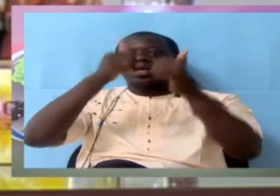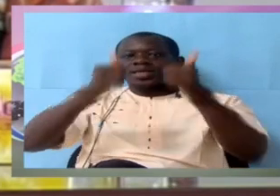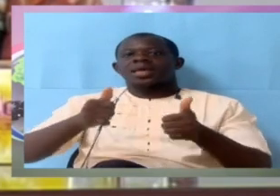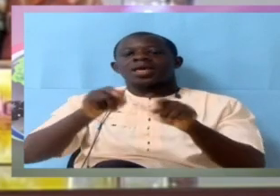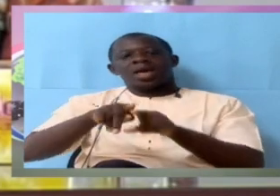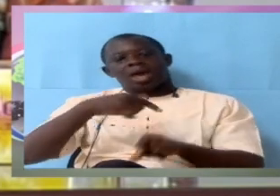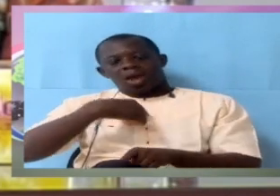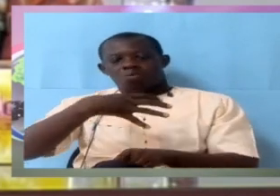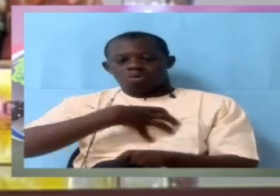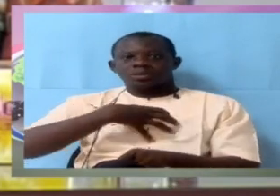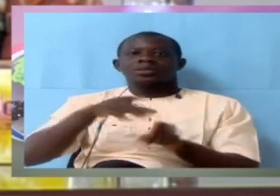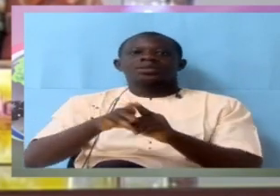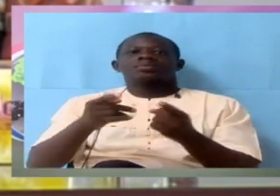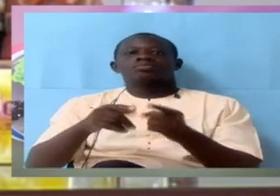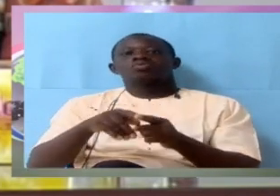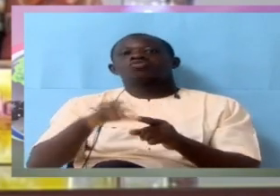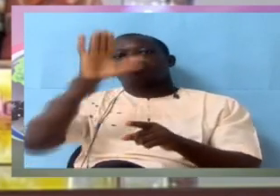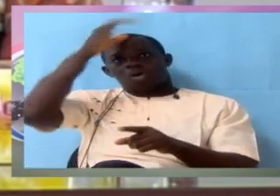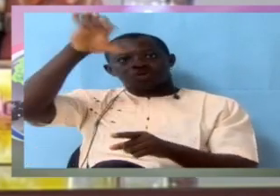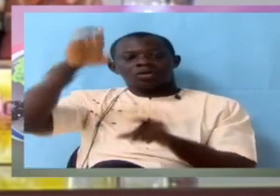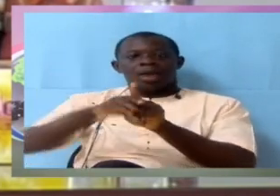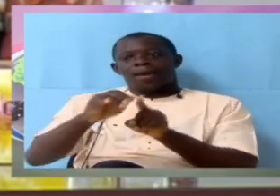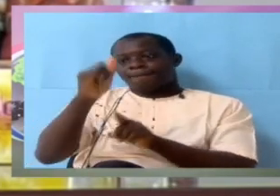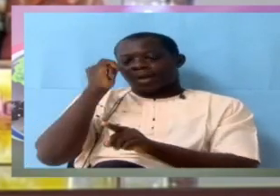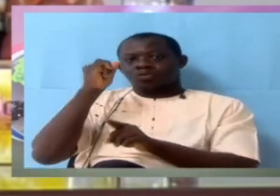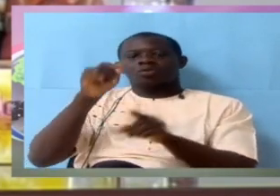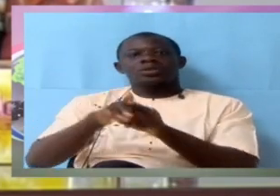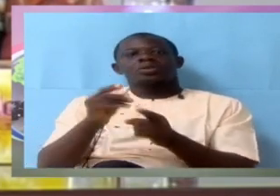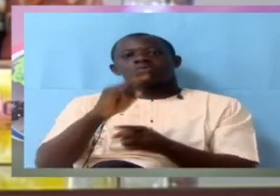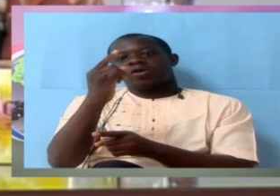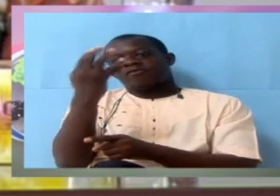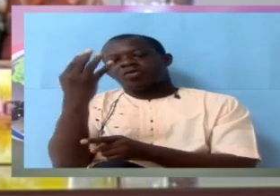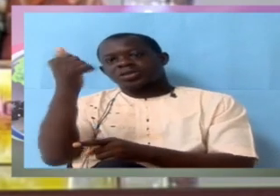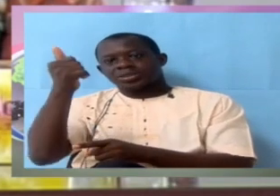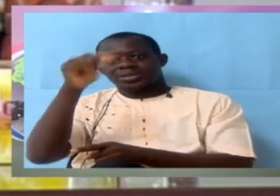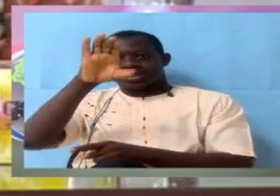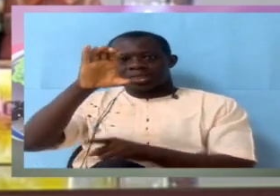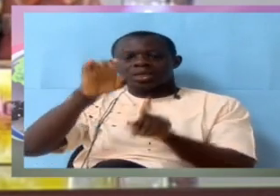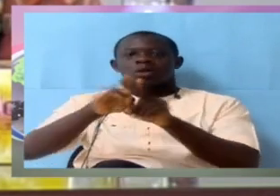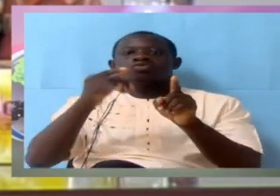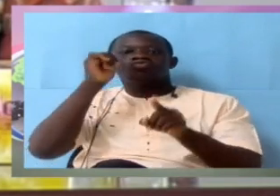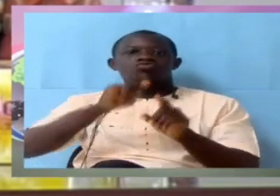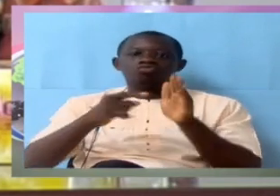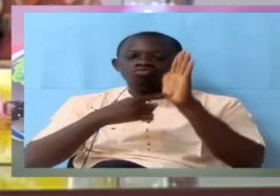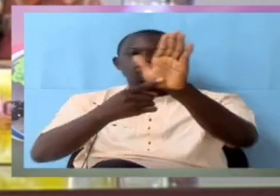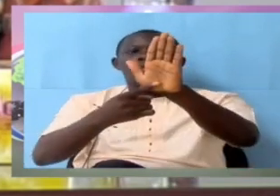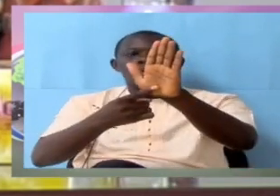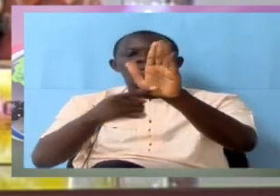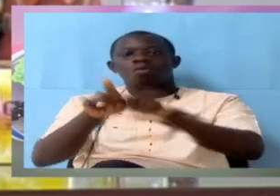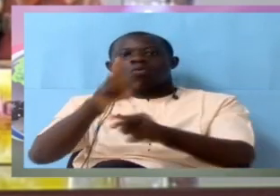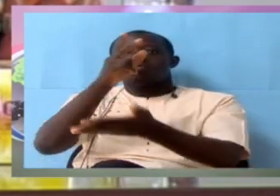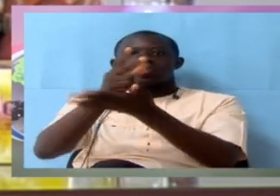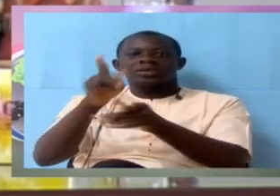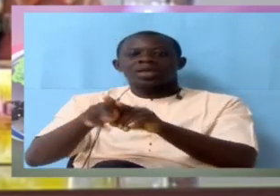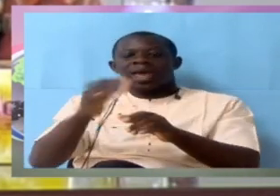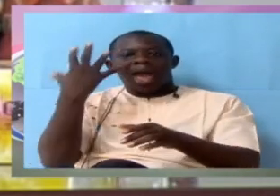refer the Commission back to Exhibit 146C that was tendered to show the procedure that was used for rubbing of the lotion on the